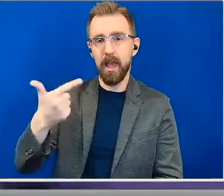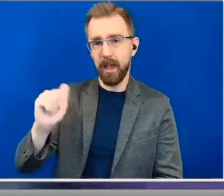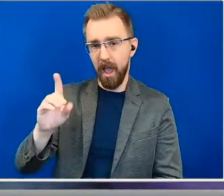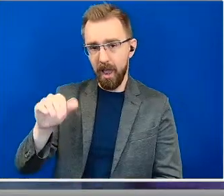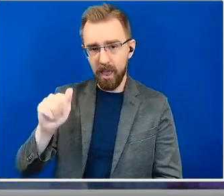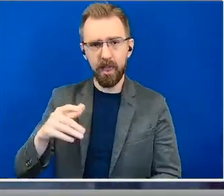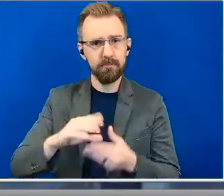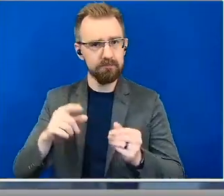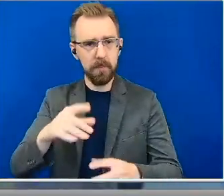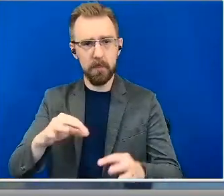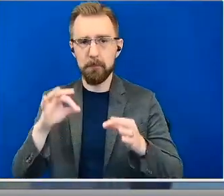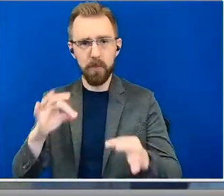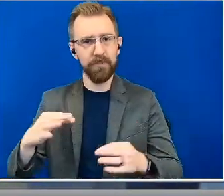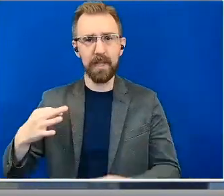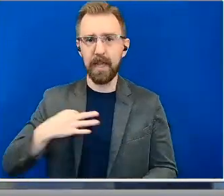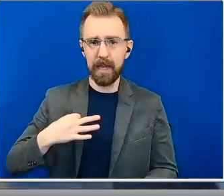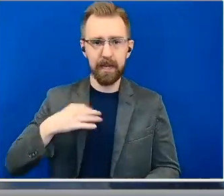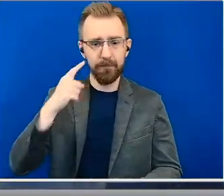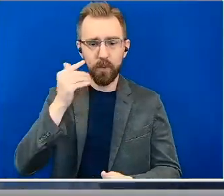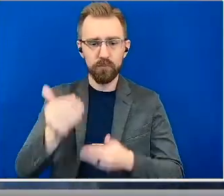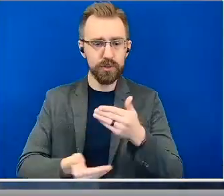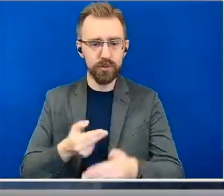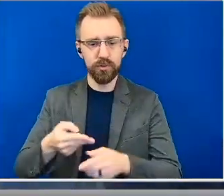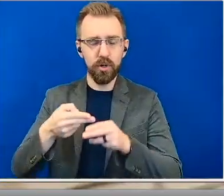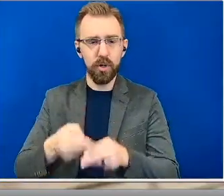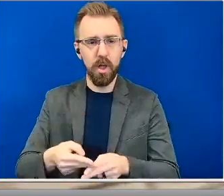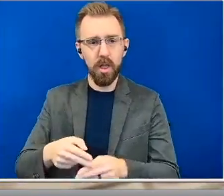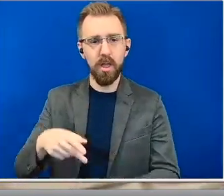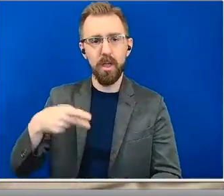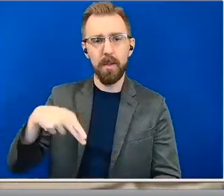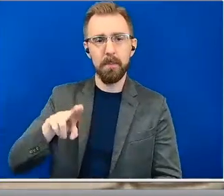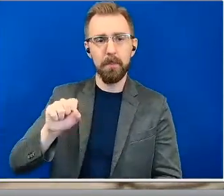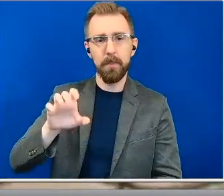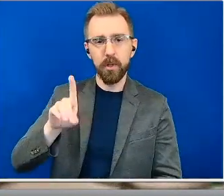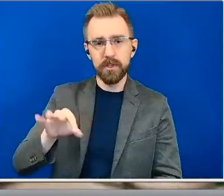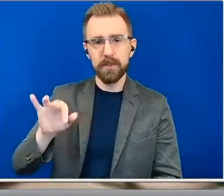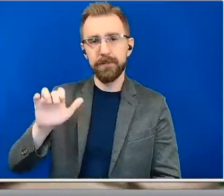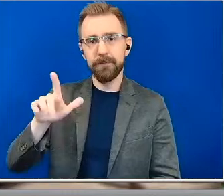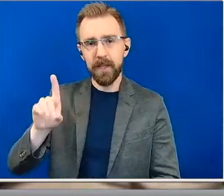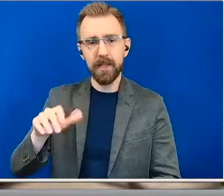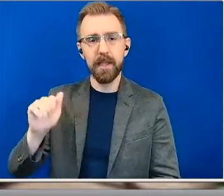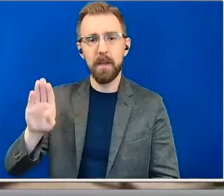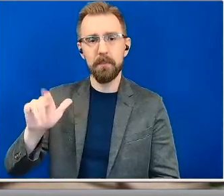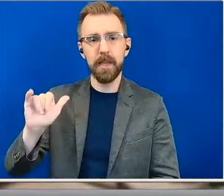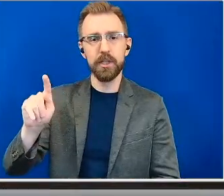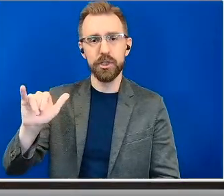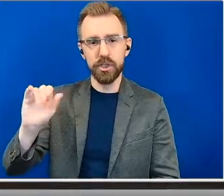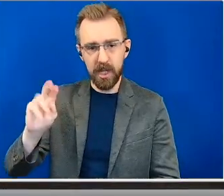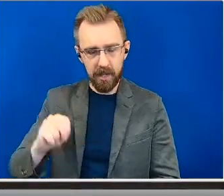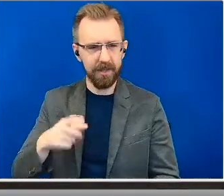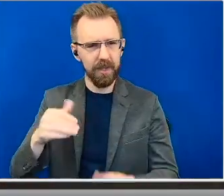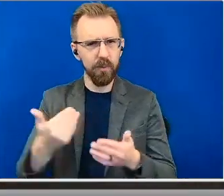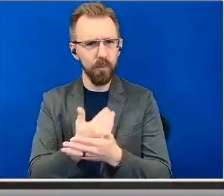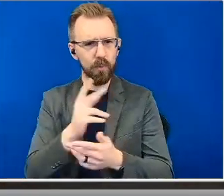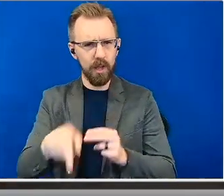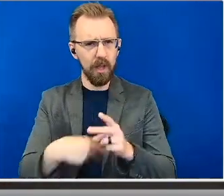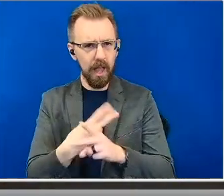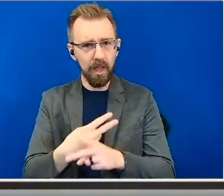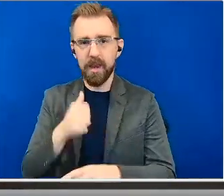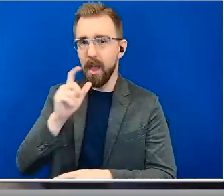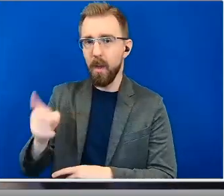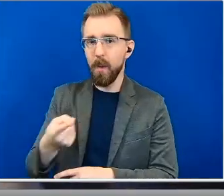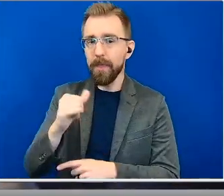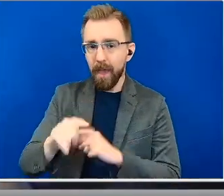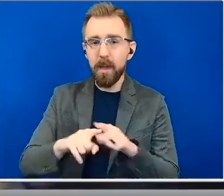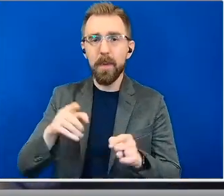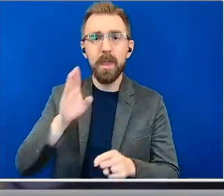for a procedure called pulsed field ablation. It's the new kind of ablations. Not only that, but Daryle would be the first